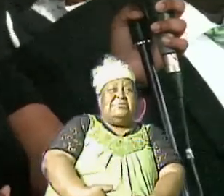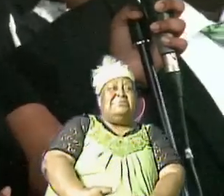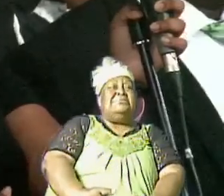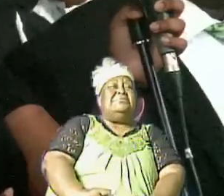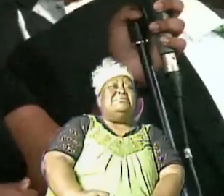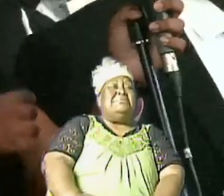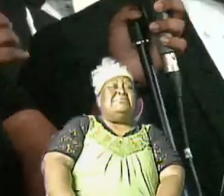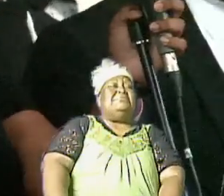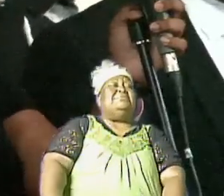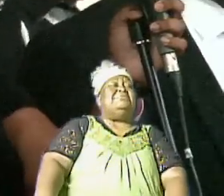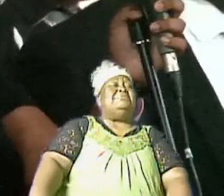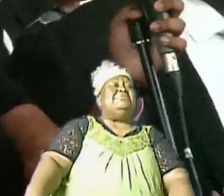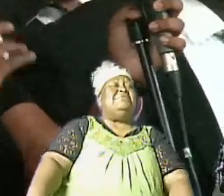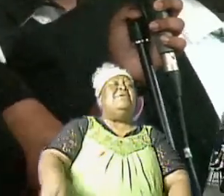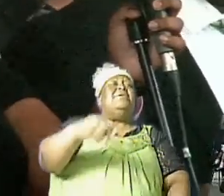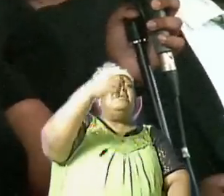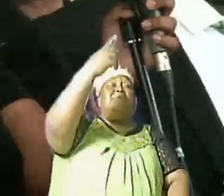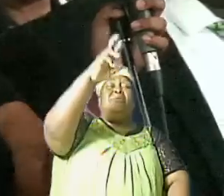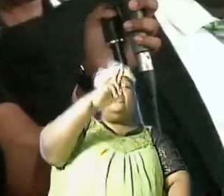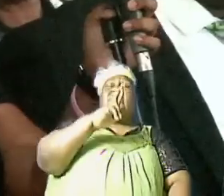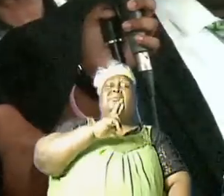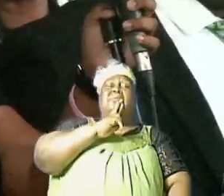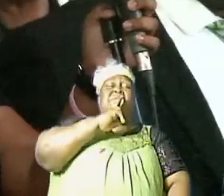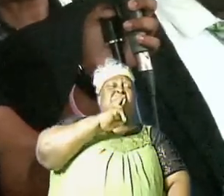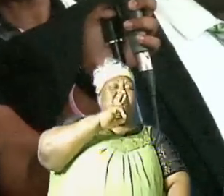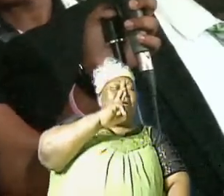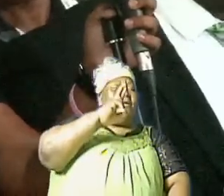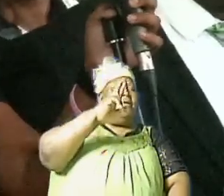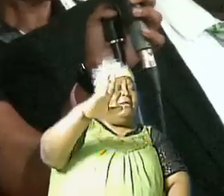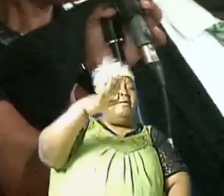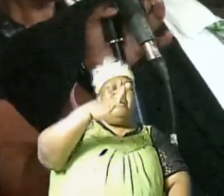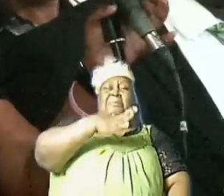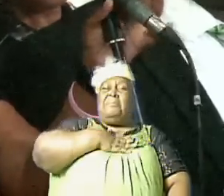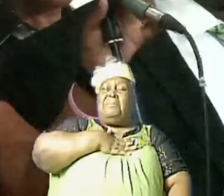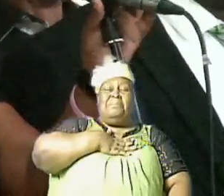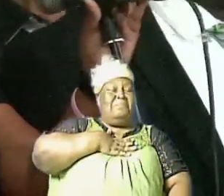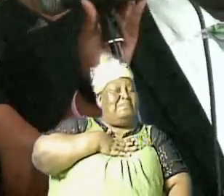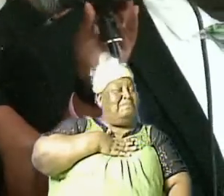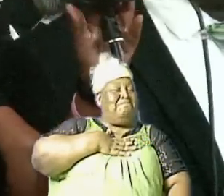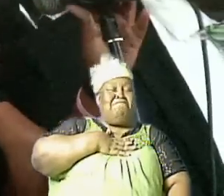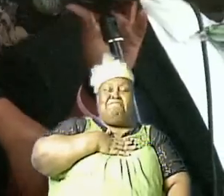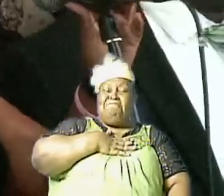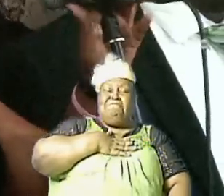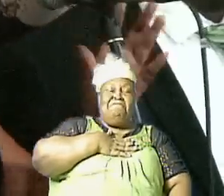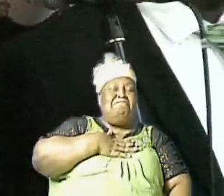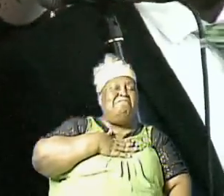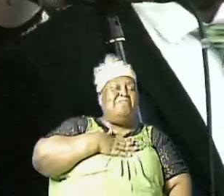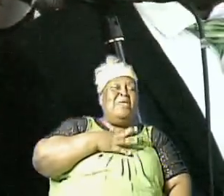You are mine.